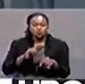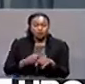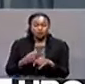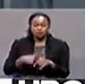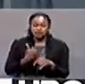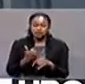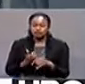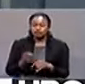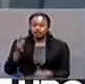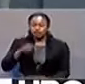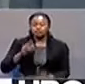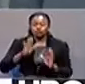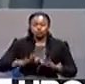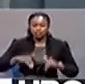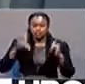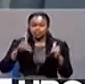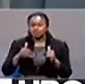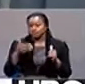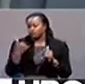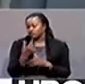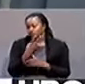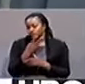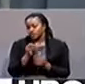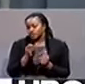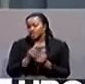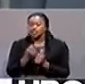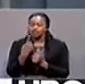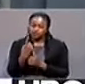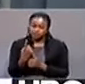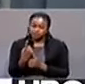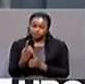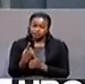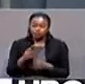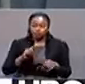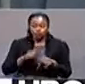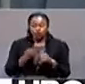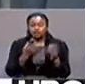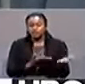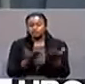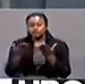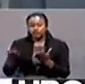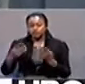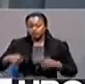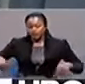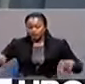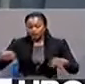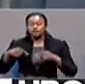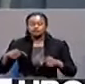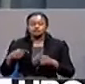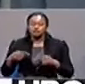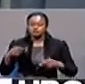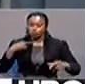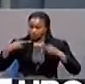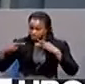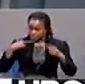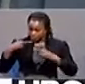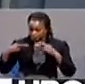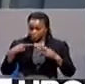to Parliament in 2011, when he invited us for a dinner.